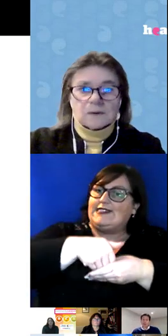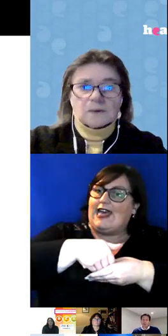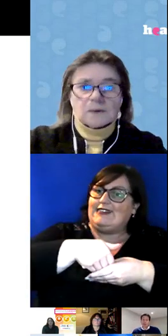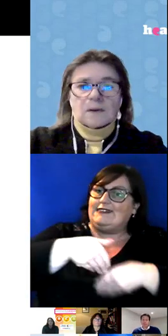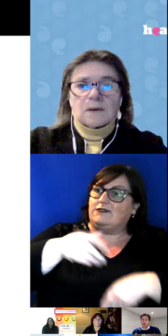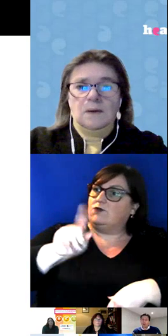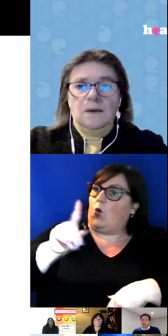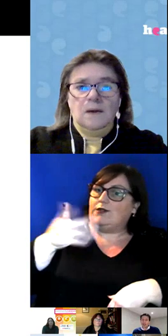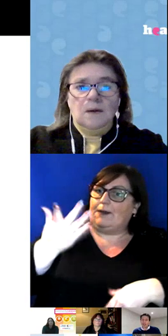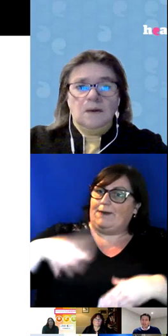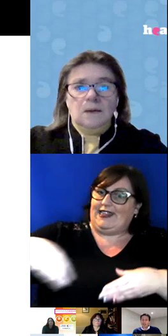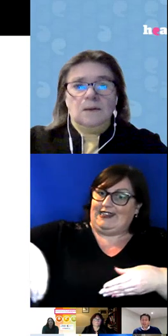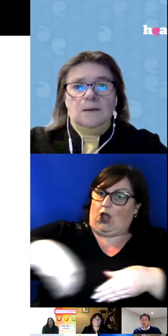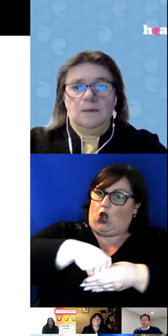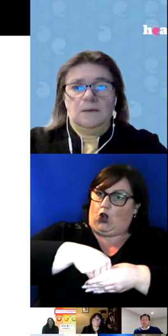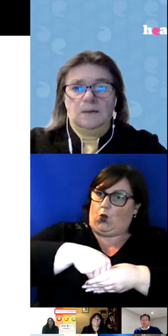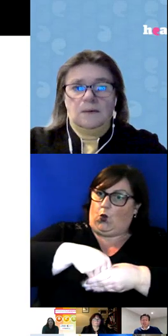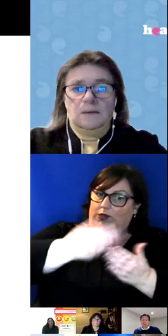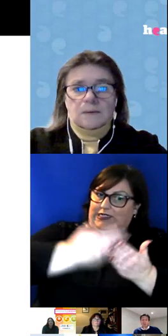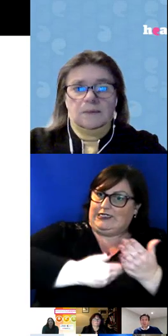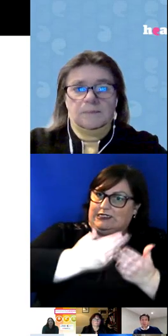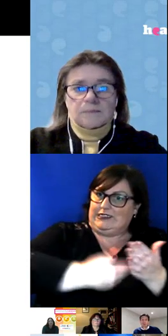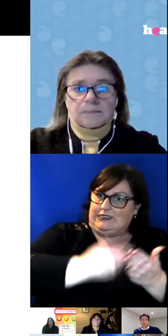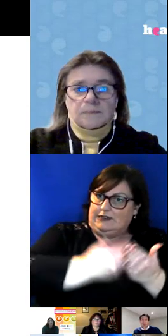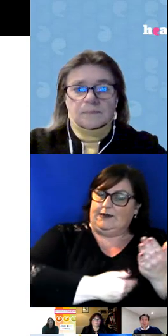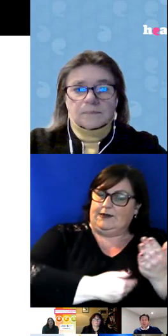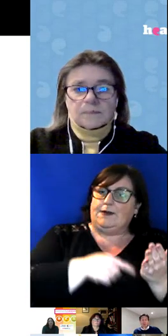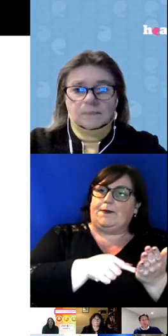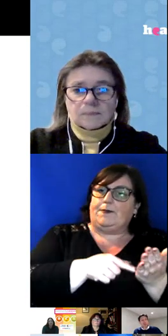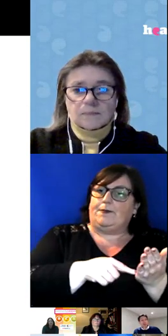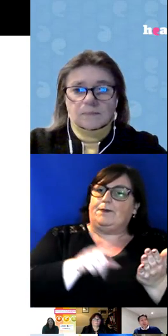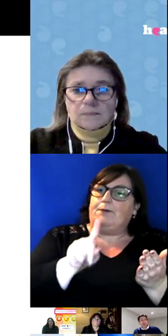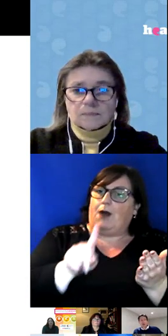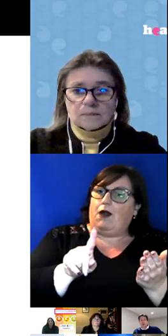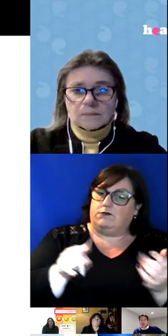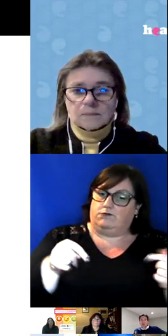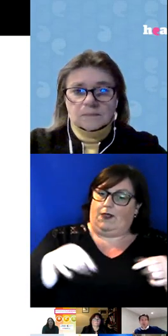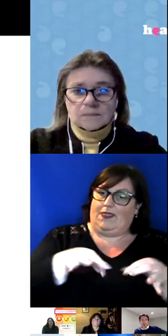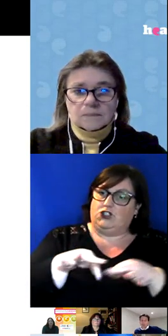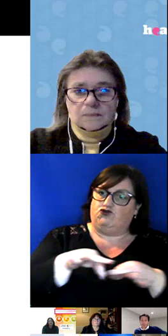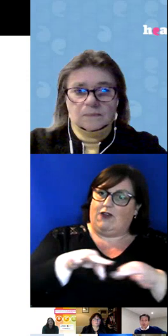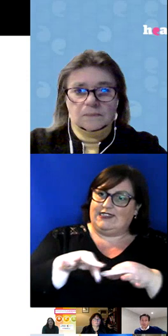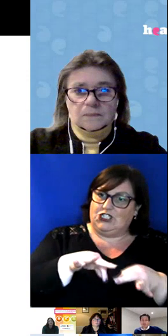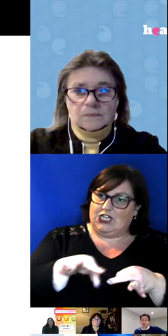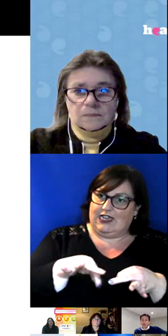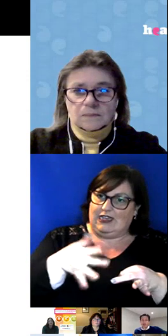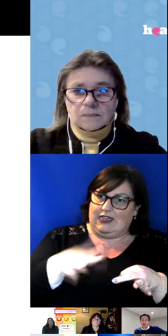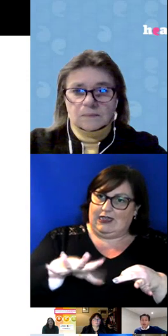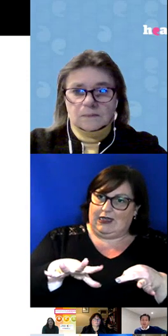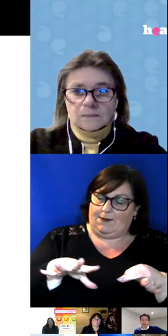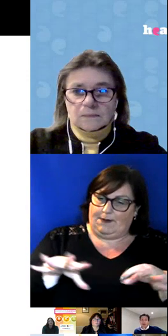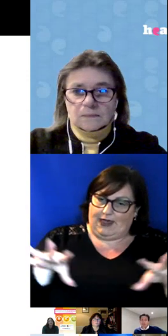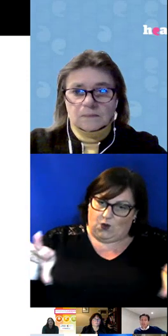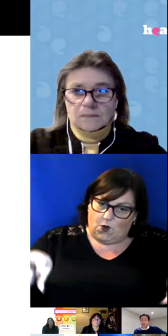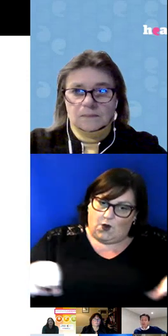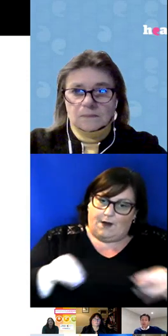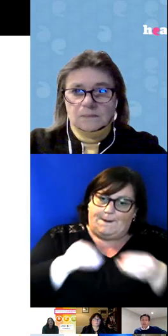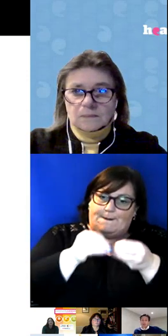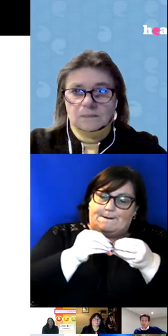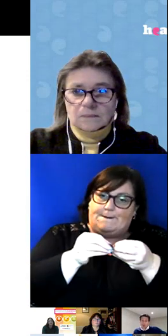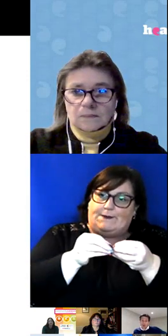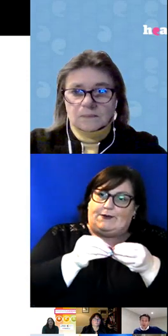included, but recognising that this strategy has been pulled together by a huge number of people that are